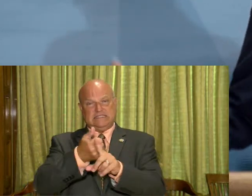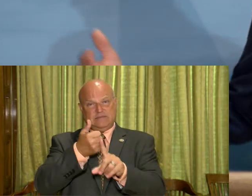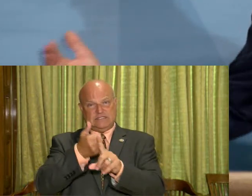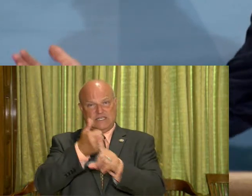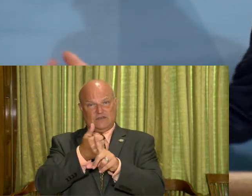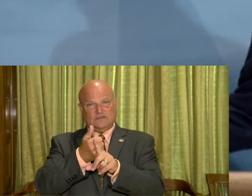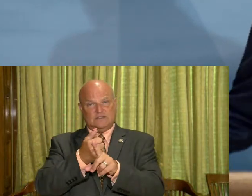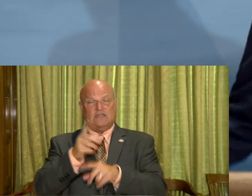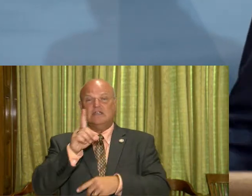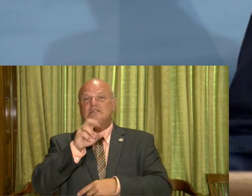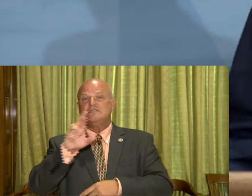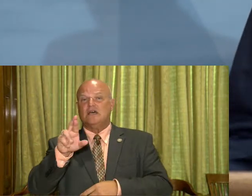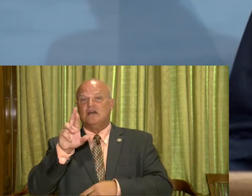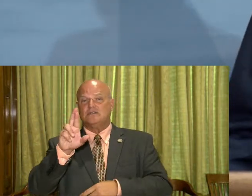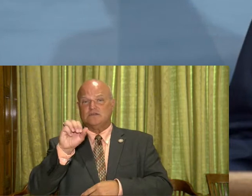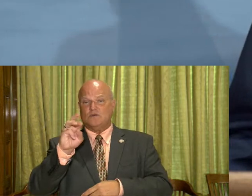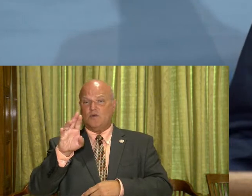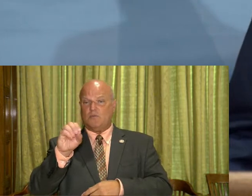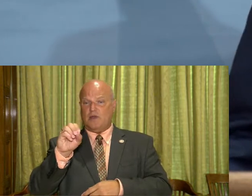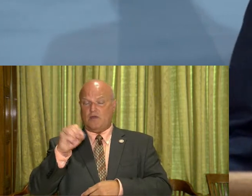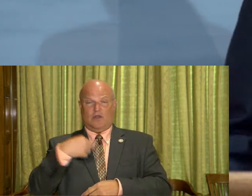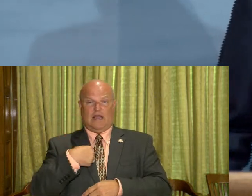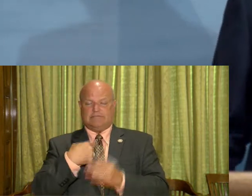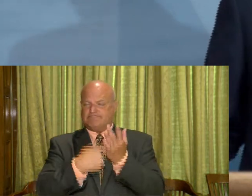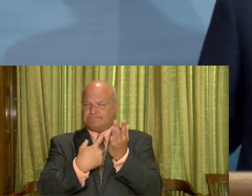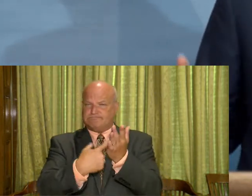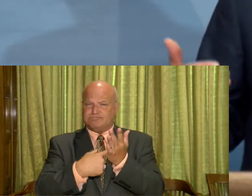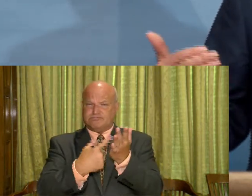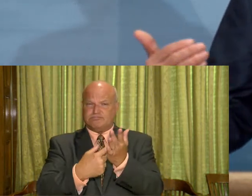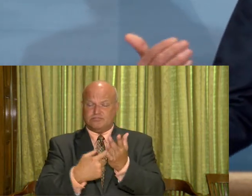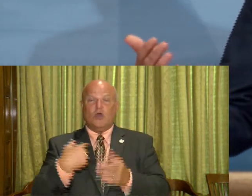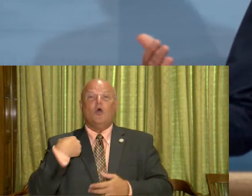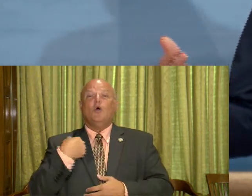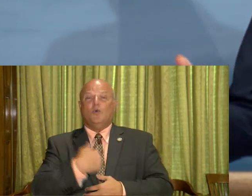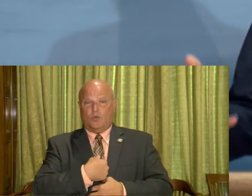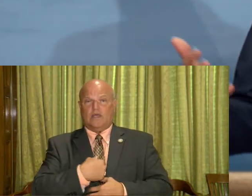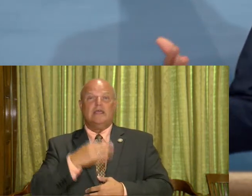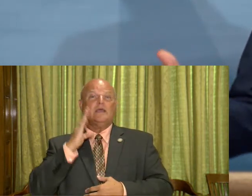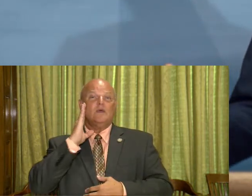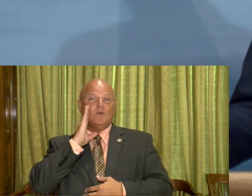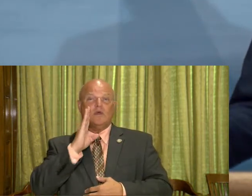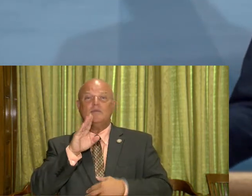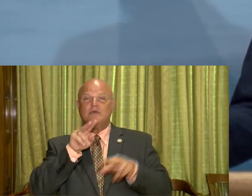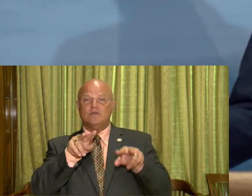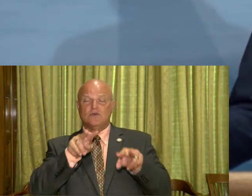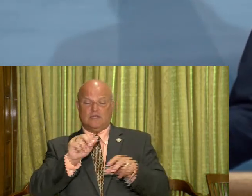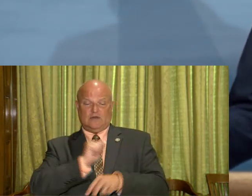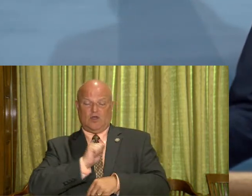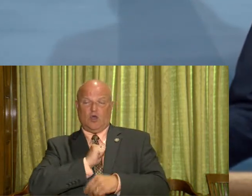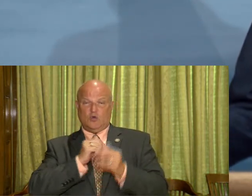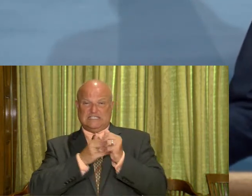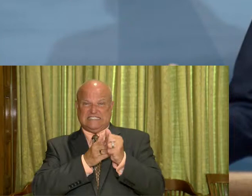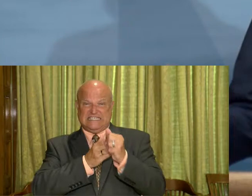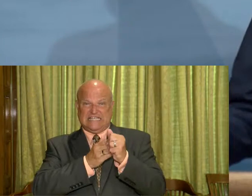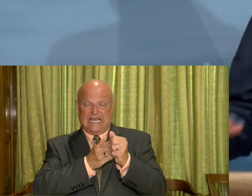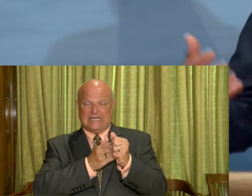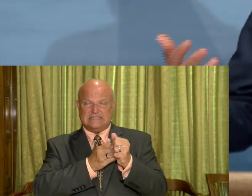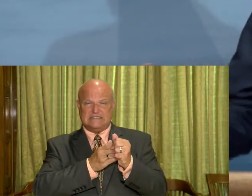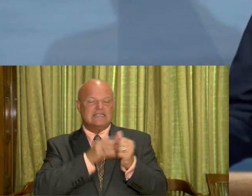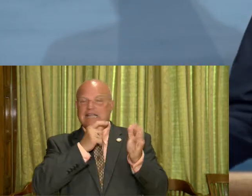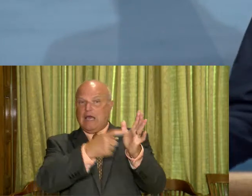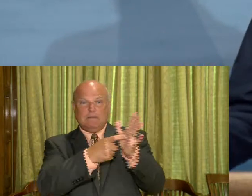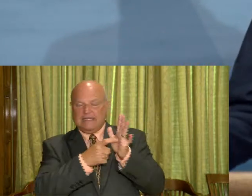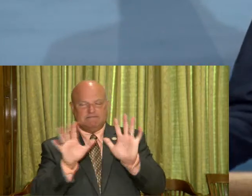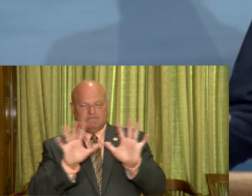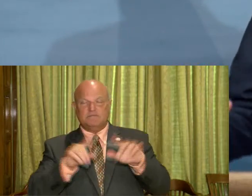decision. Dr. Romero and I talked right before today, and we will be looking at our own guidance, not mandates,